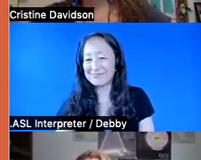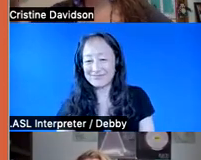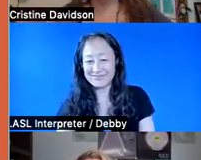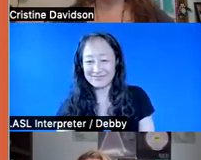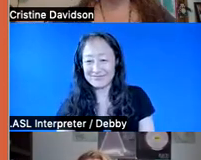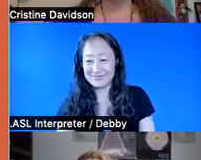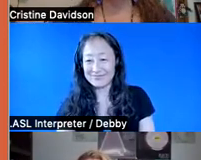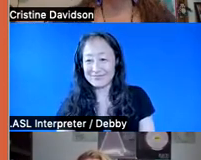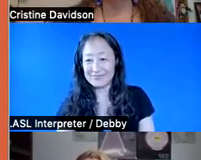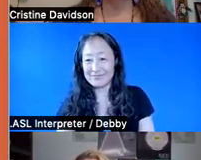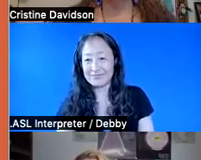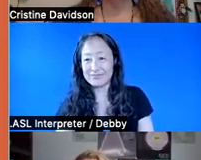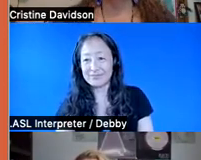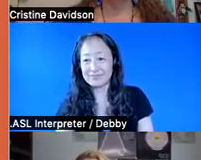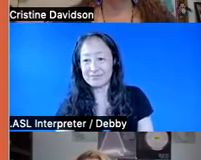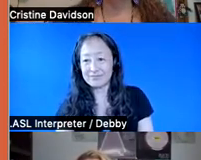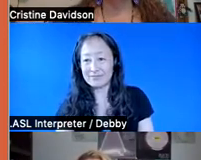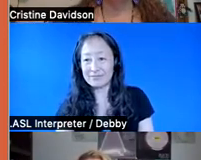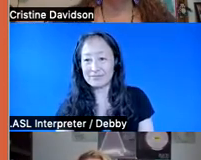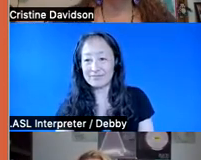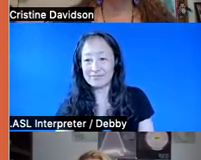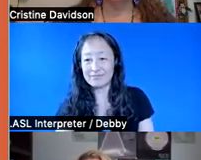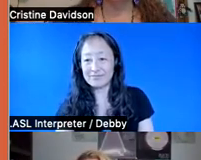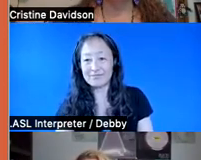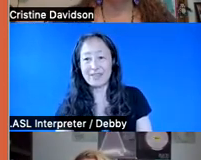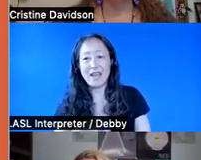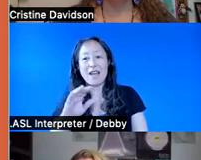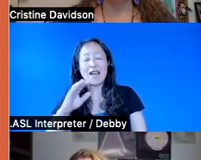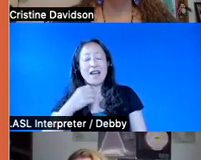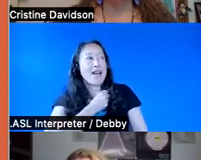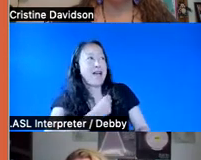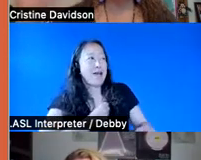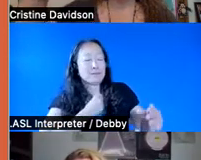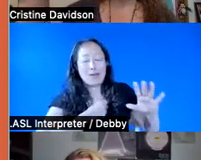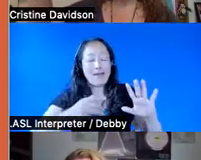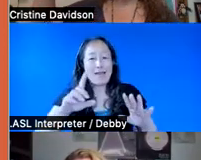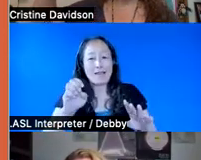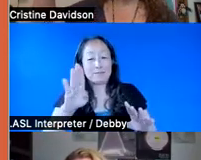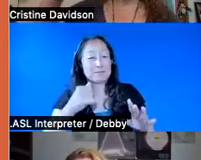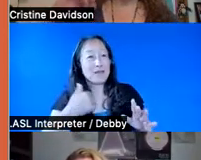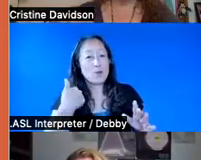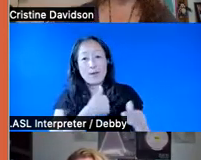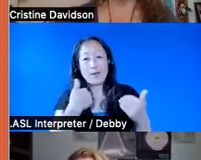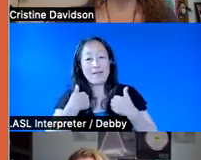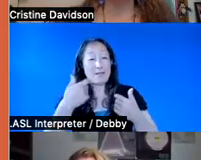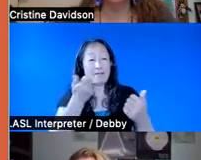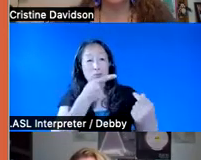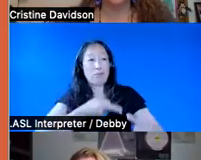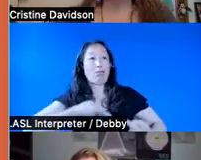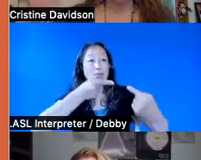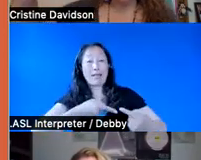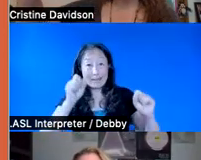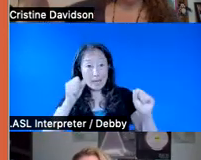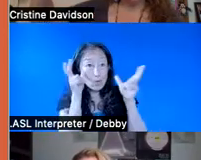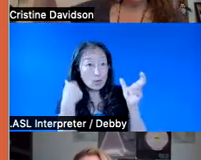I'm trying to help us right now. Can I help us? Okay, I'm sorry. We're having a few issues, and can you hear us